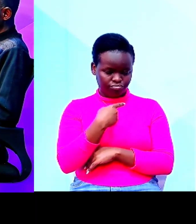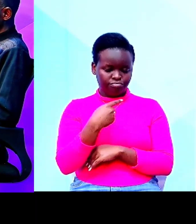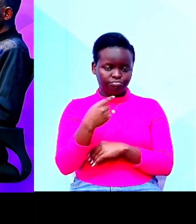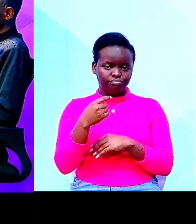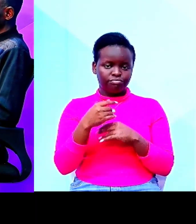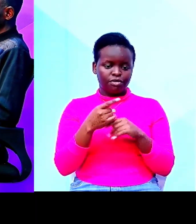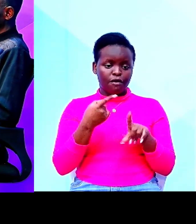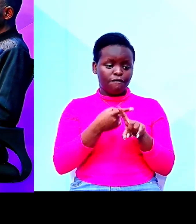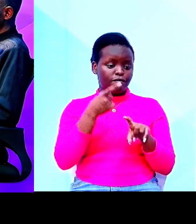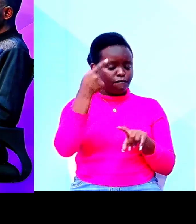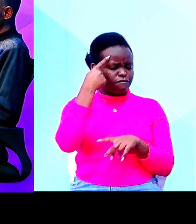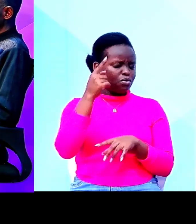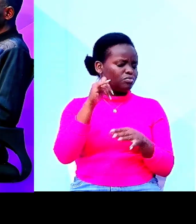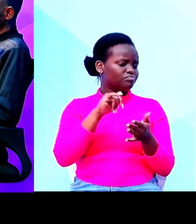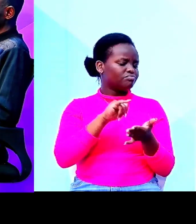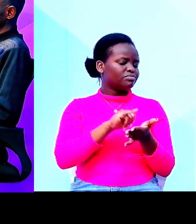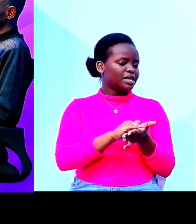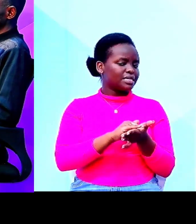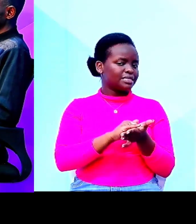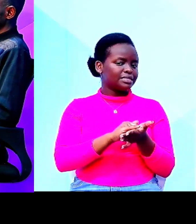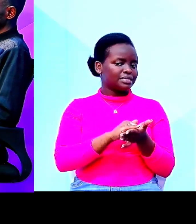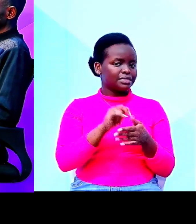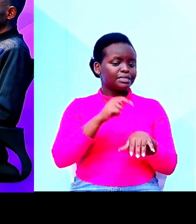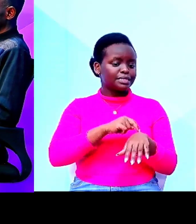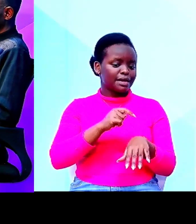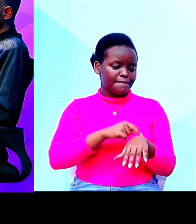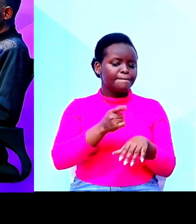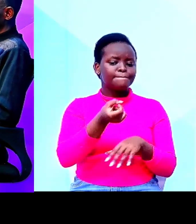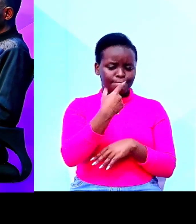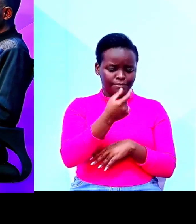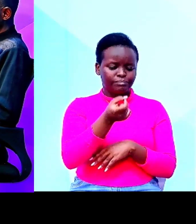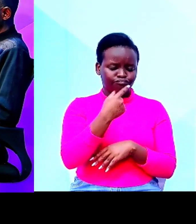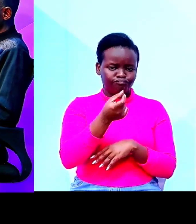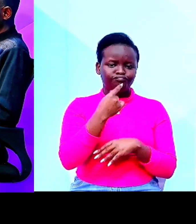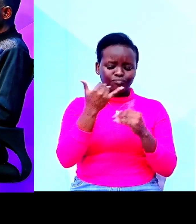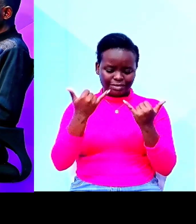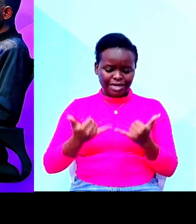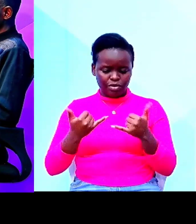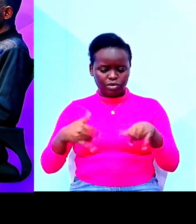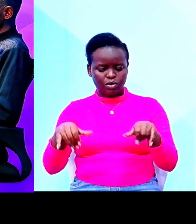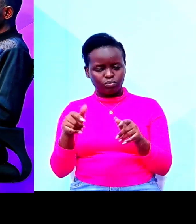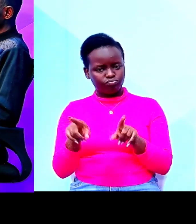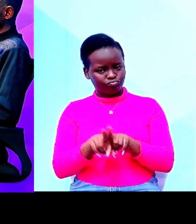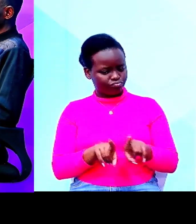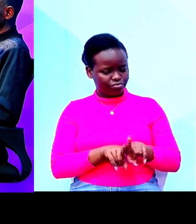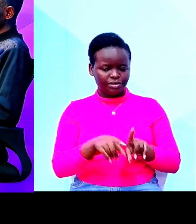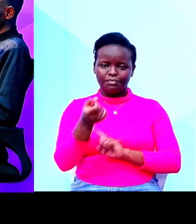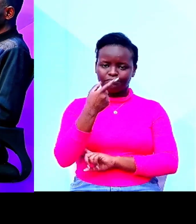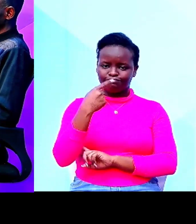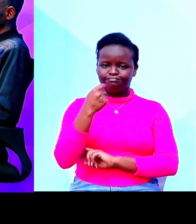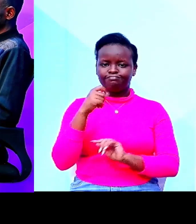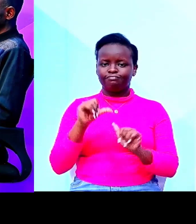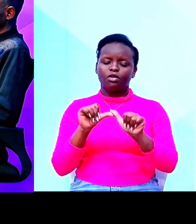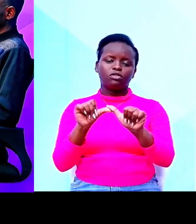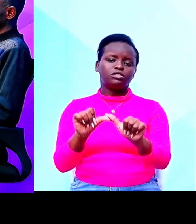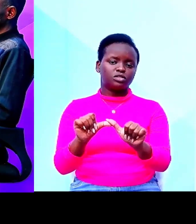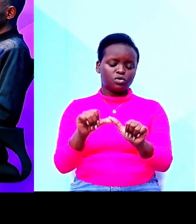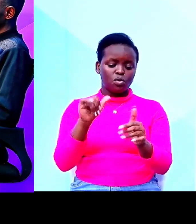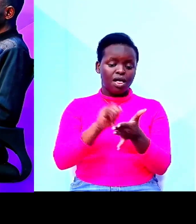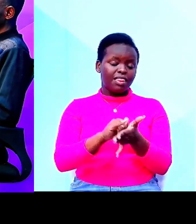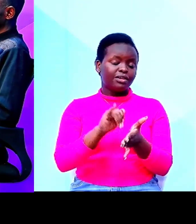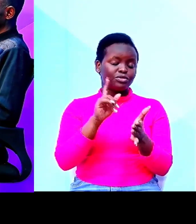for that period I've been taking medicine. Up to now I'm still taking medicine. So that is what has kept